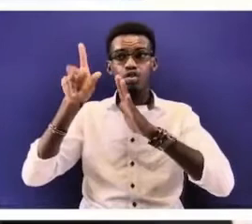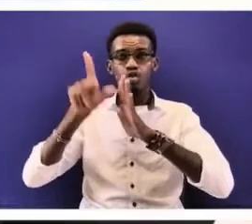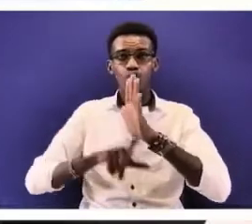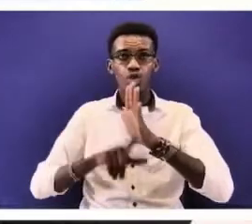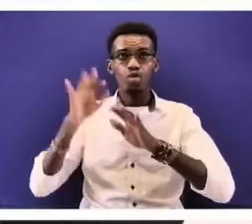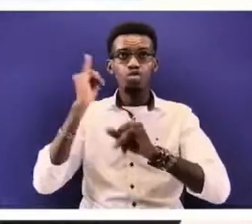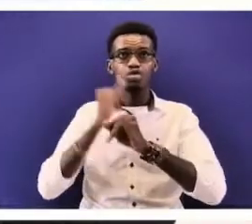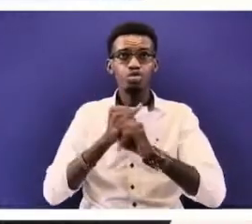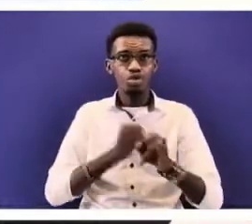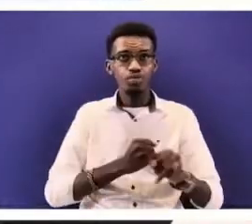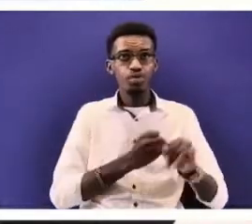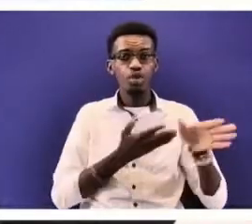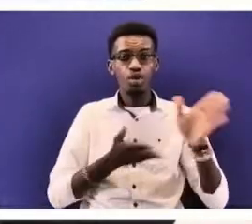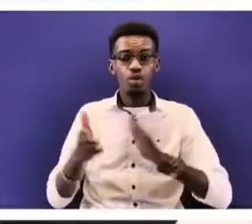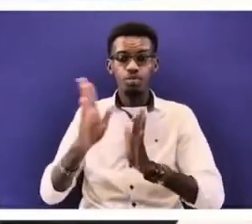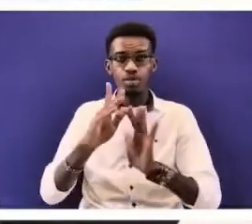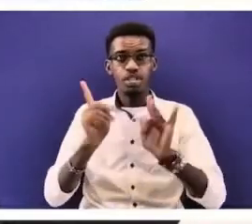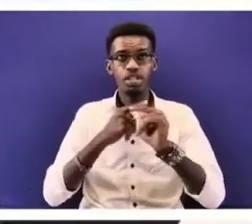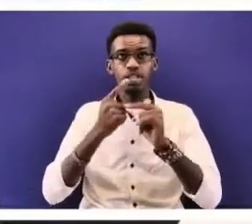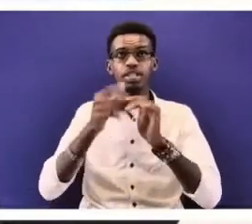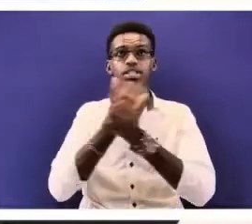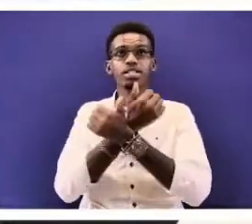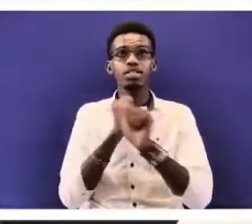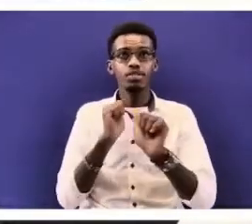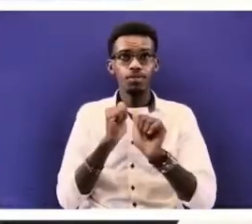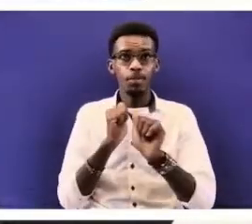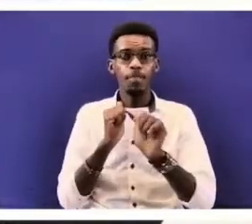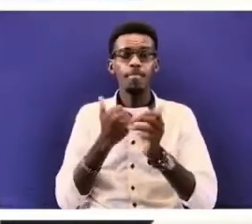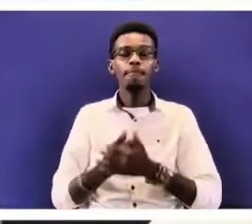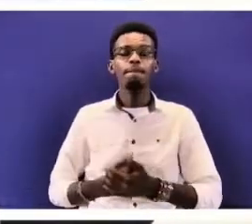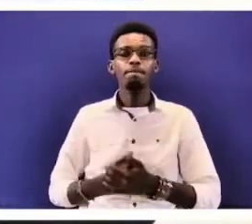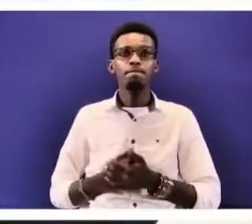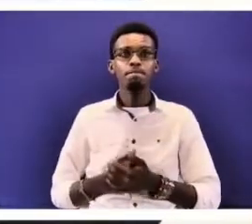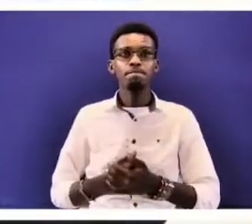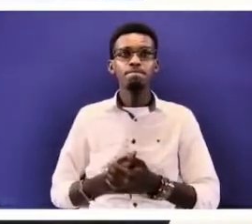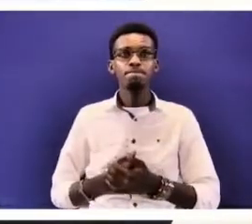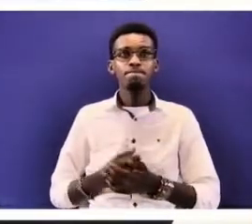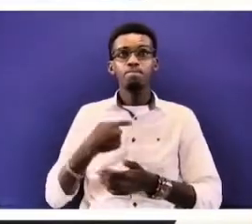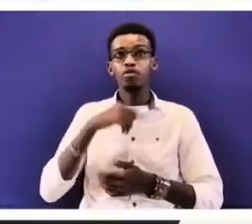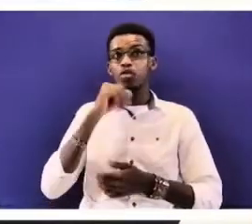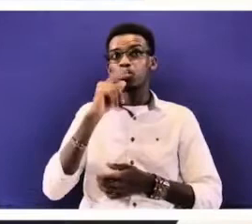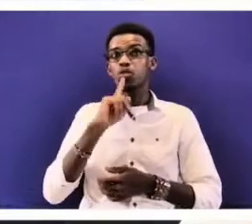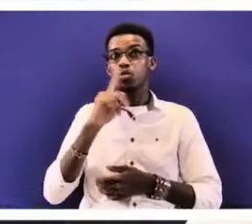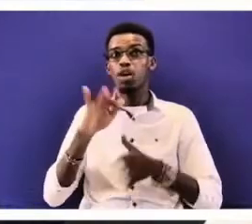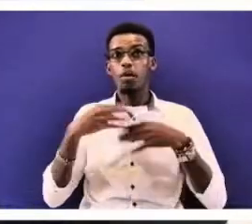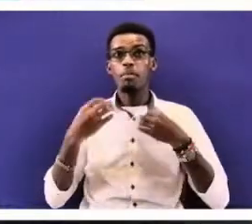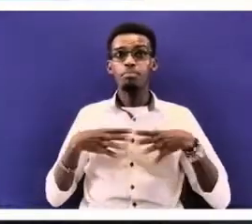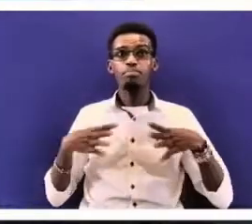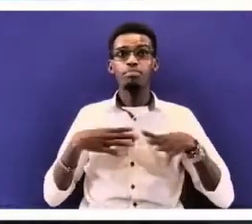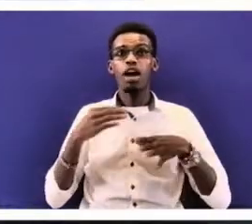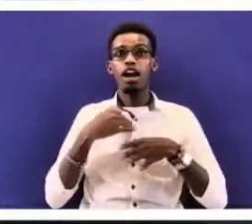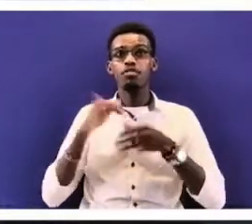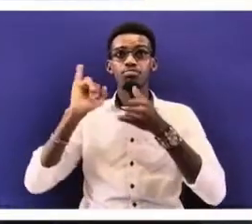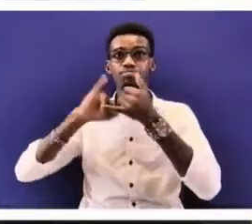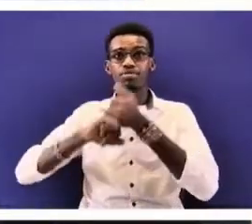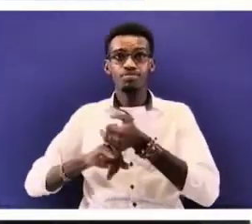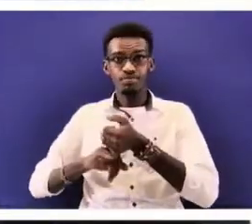job performance, even safety. I'm not sure how many people here are married.